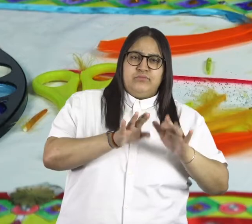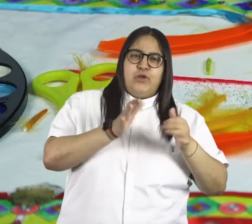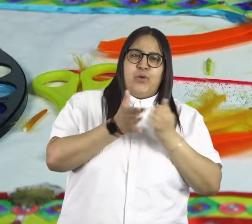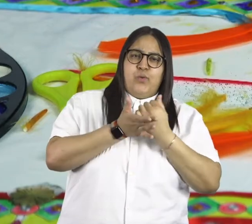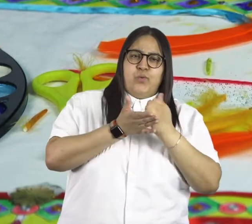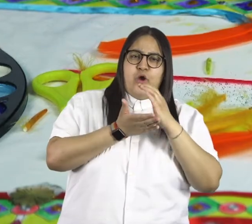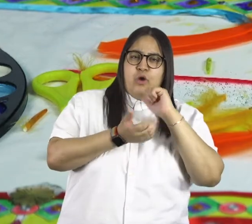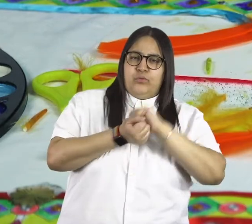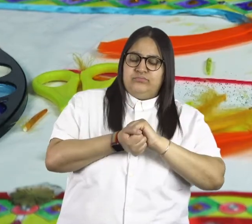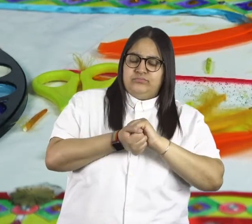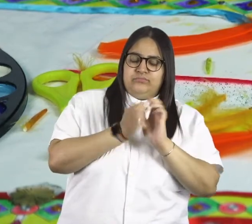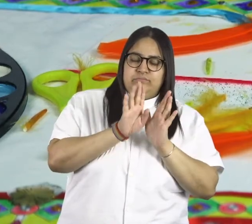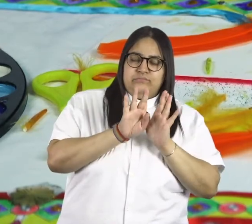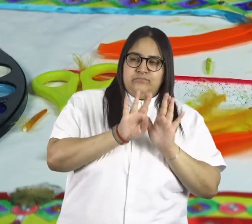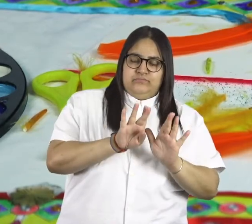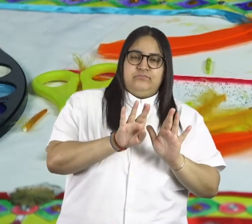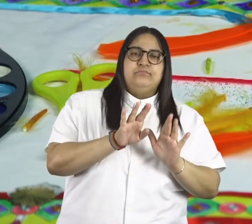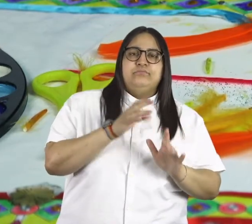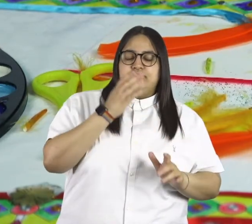well.